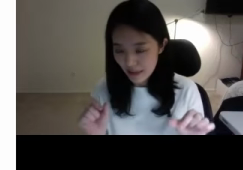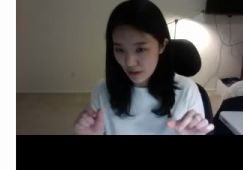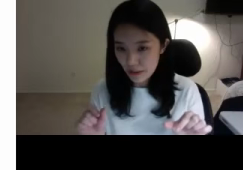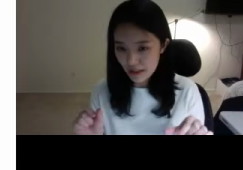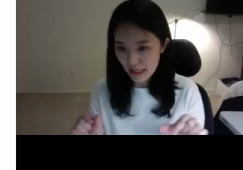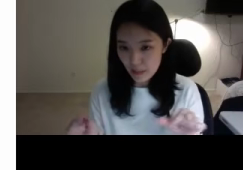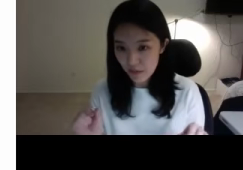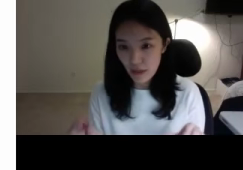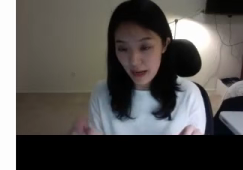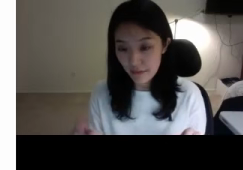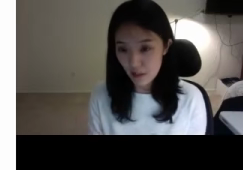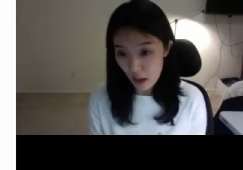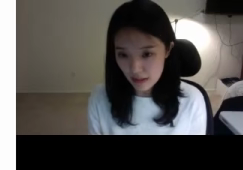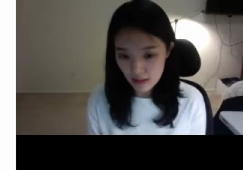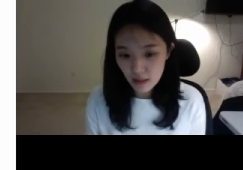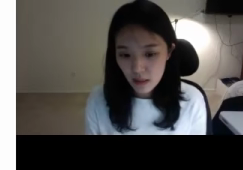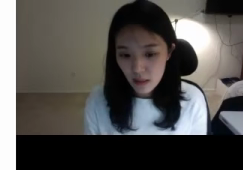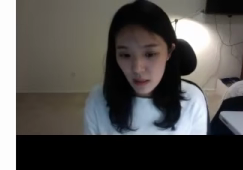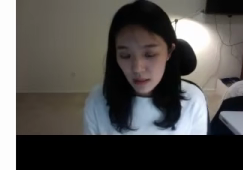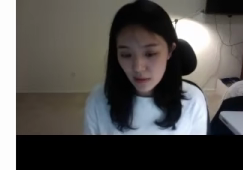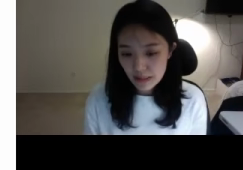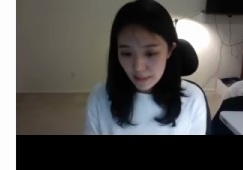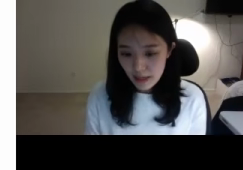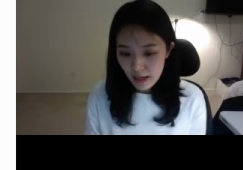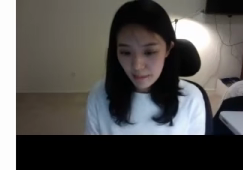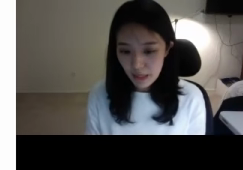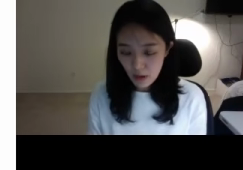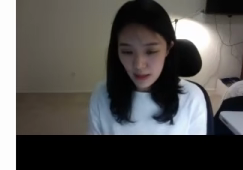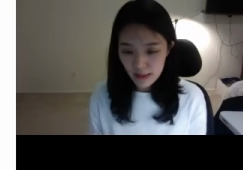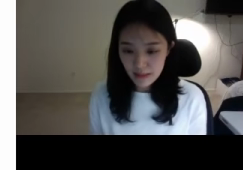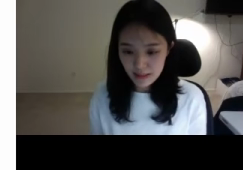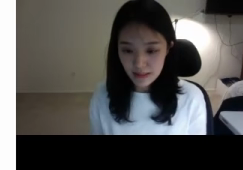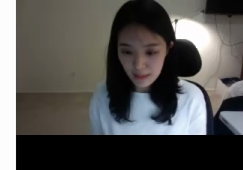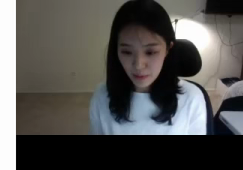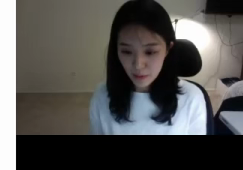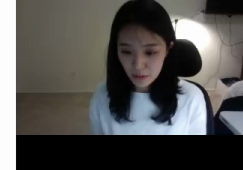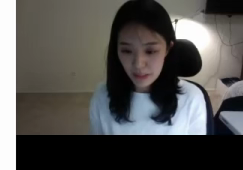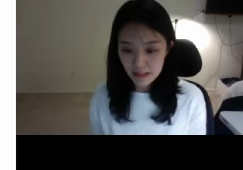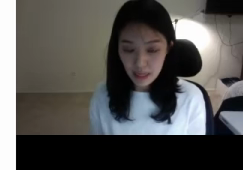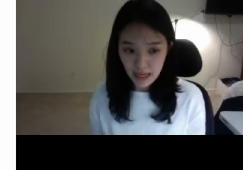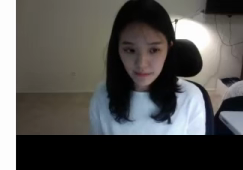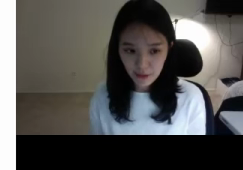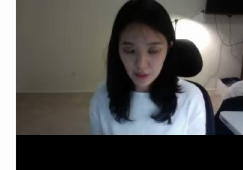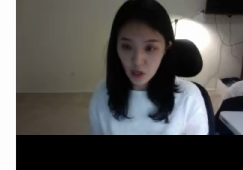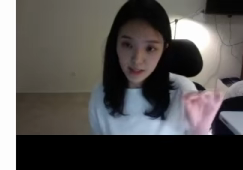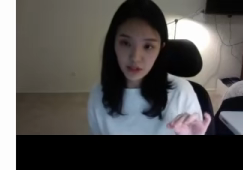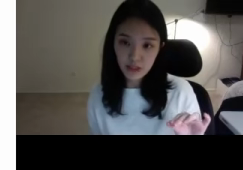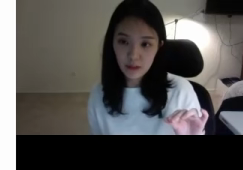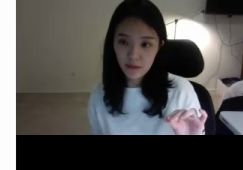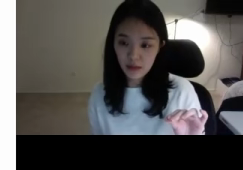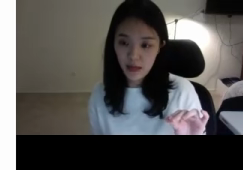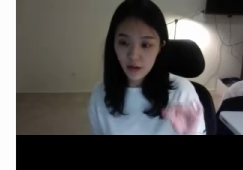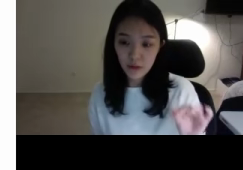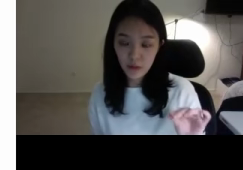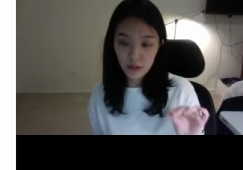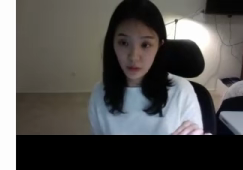adds like extra milliseconds before and after the pause. So the TBI at B1 in this example would be the time from the target achievement